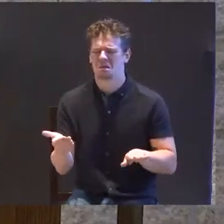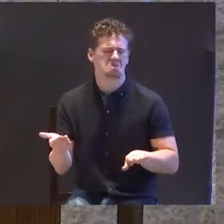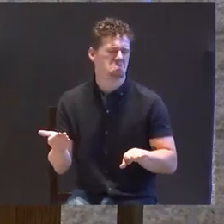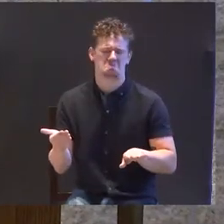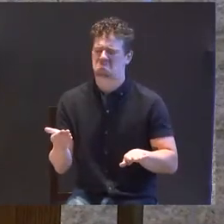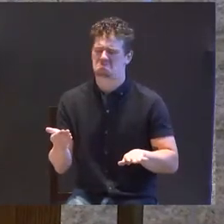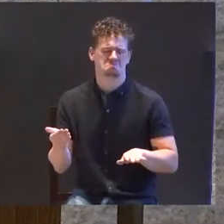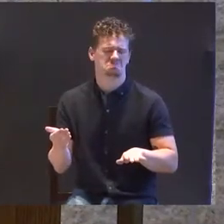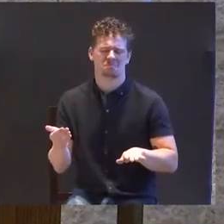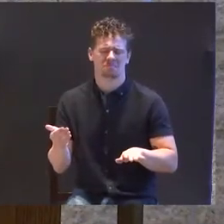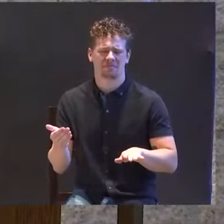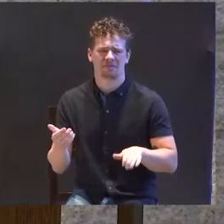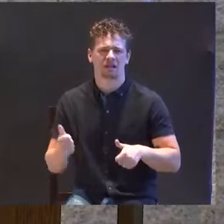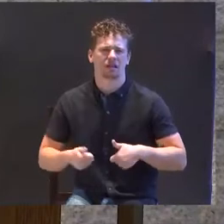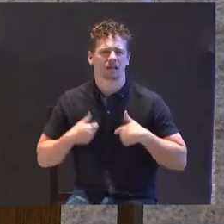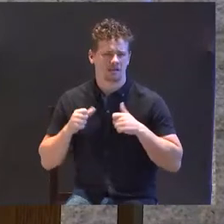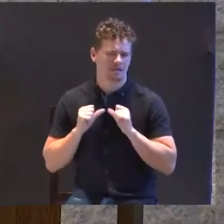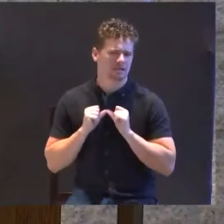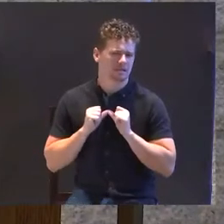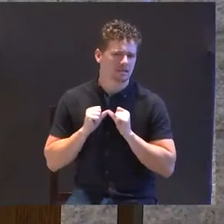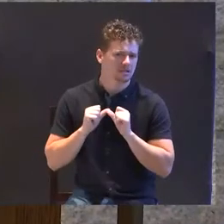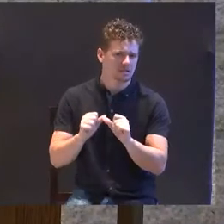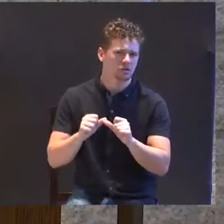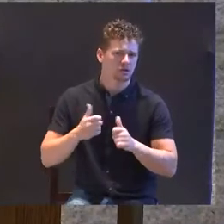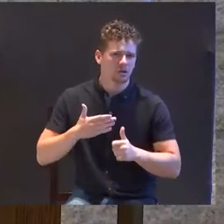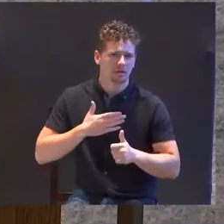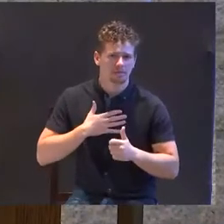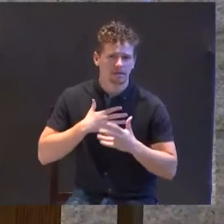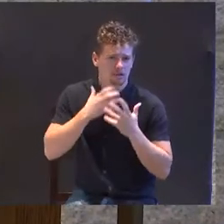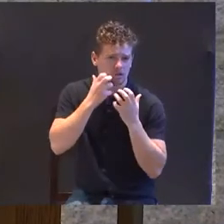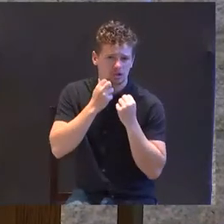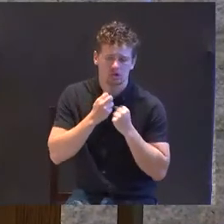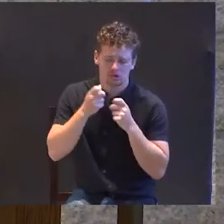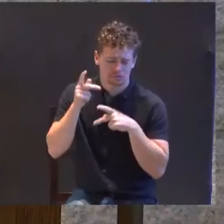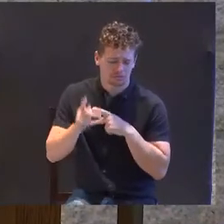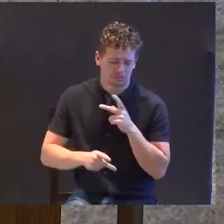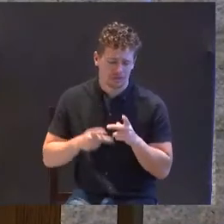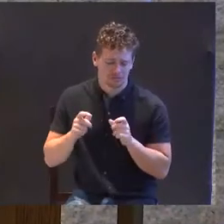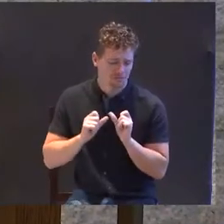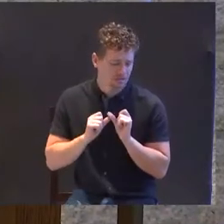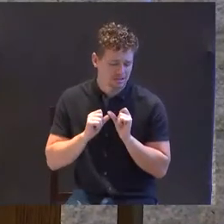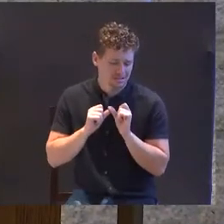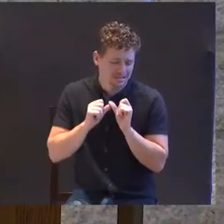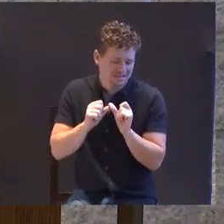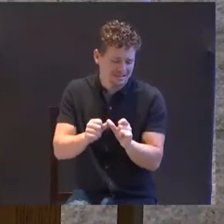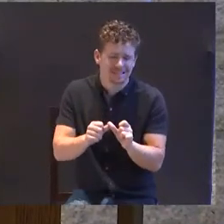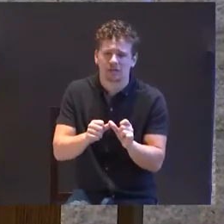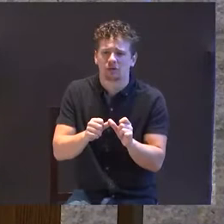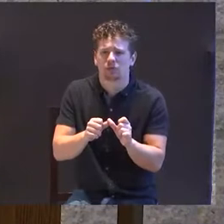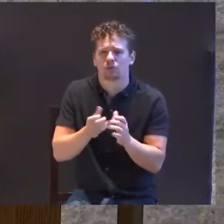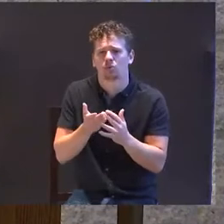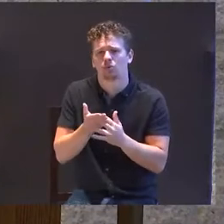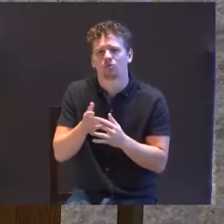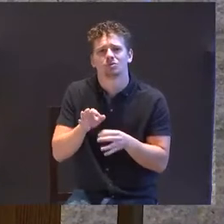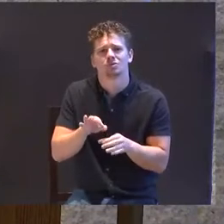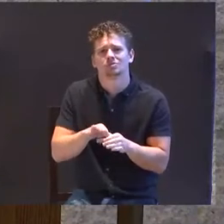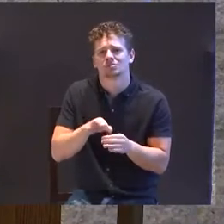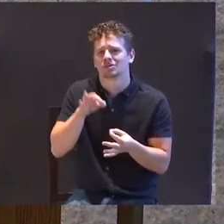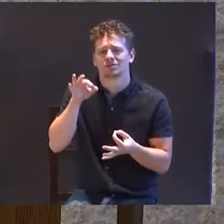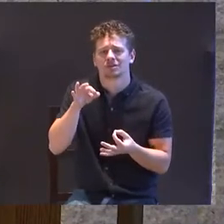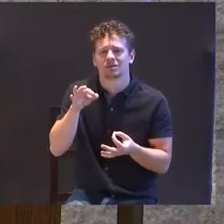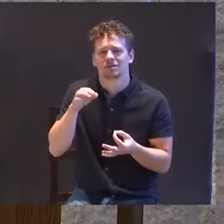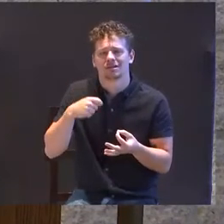my loved ones will always be beautiful, beloved expressions of spirit. I am